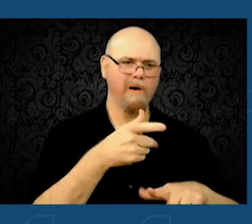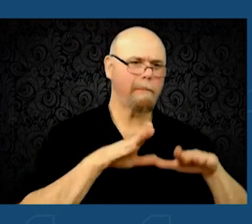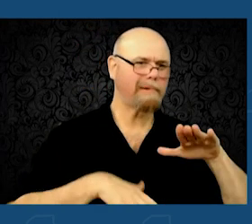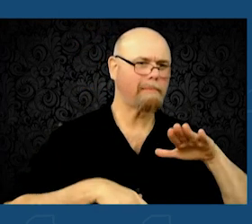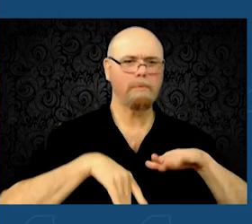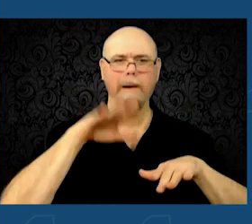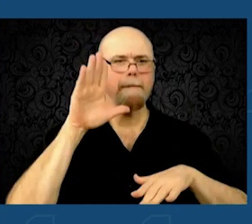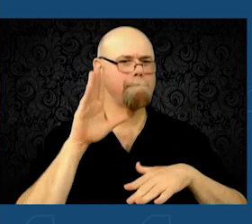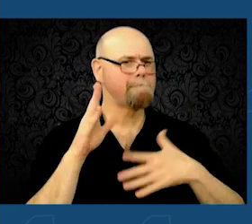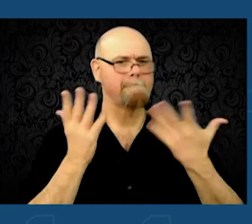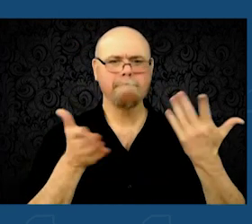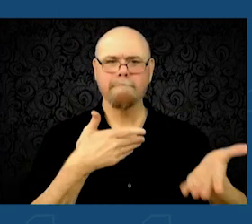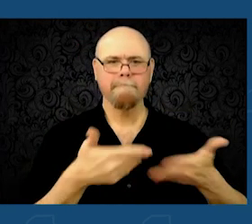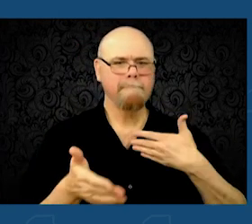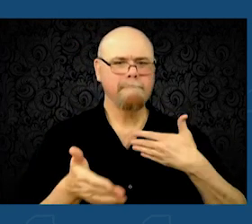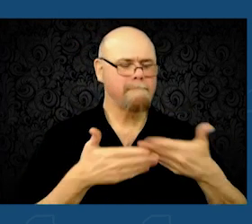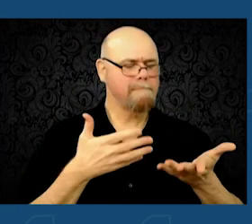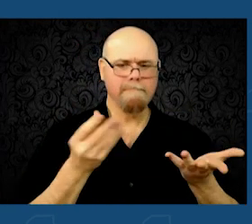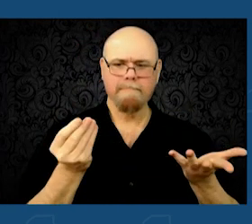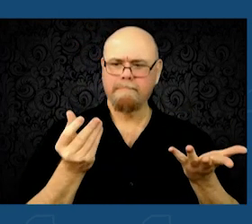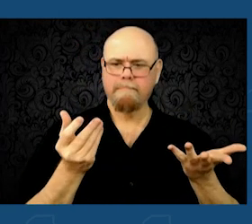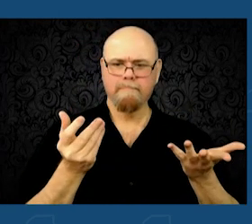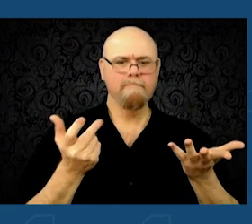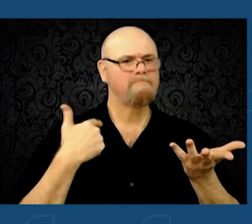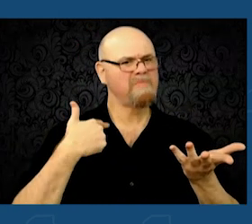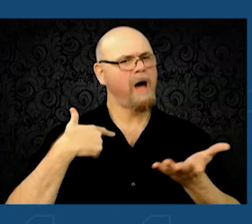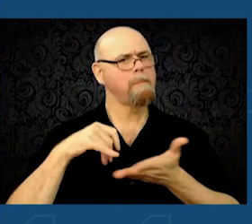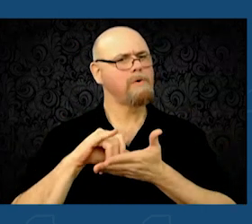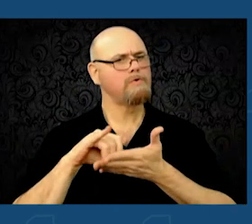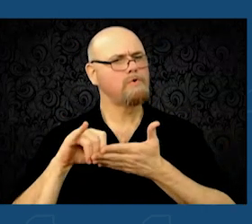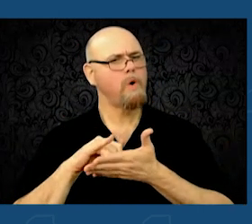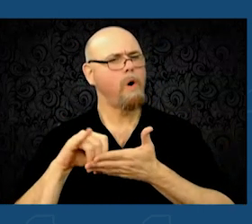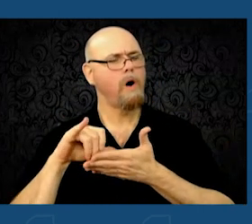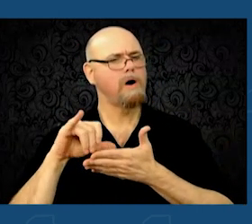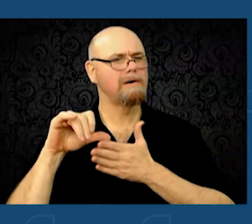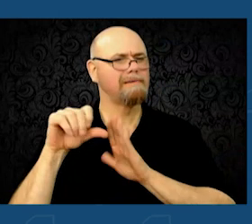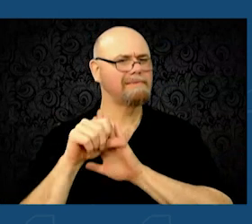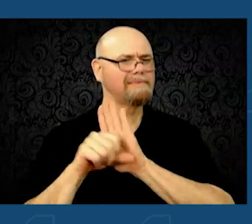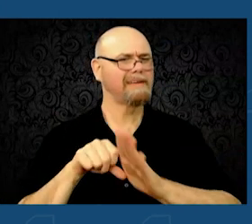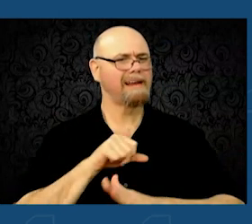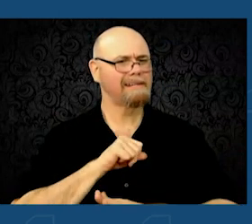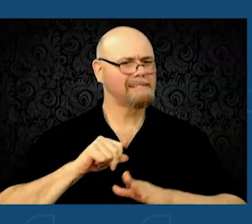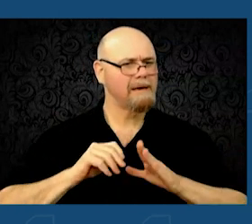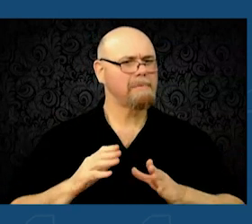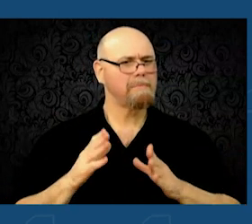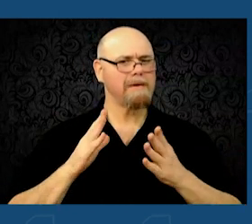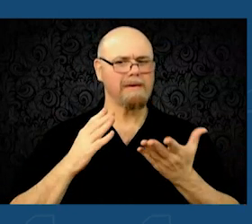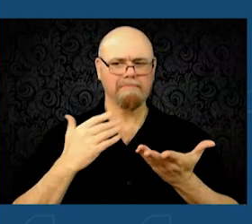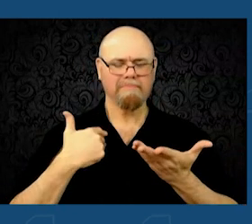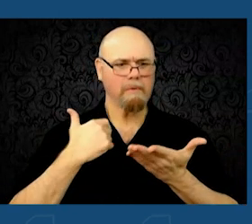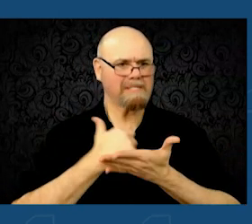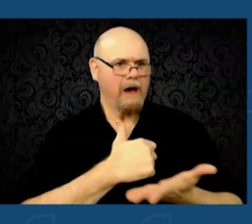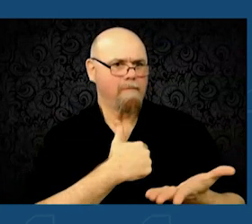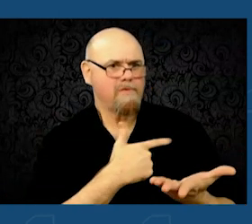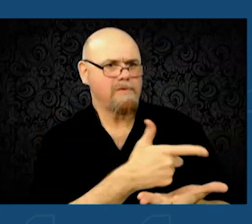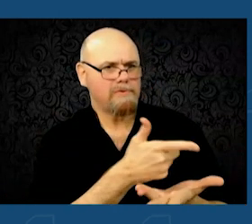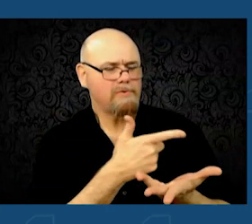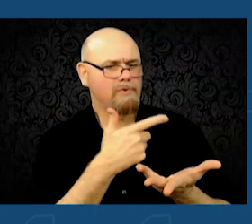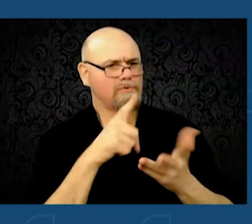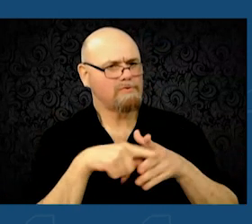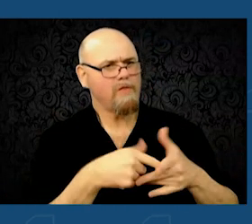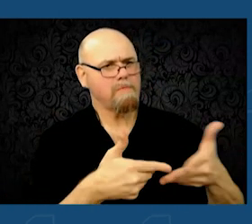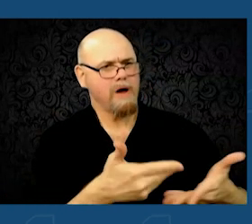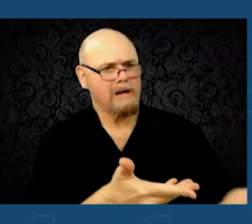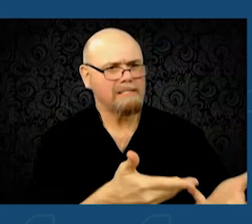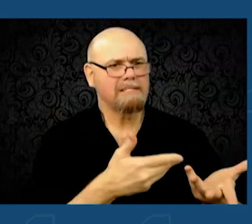of the New York State Assembly that's been able to be helpful to this process and see it come into fruition, but it's obviously all that much more